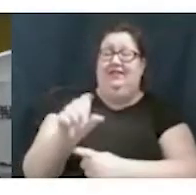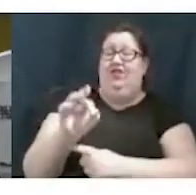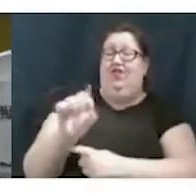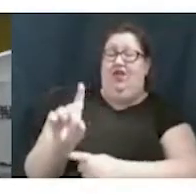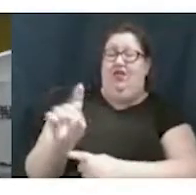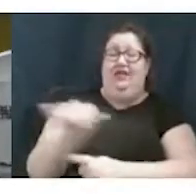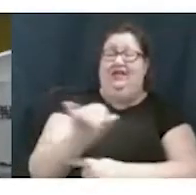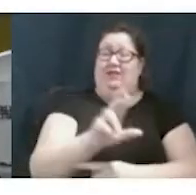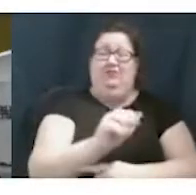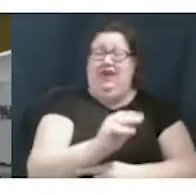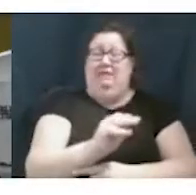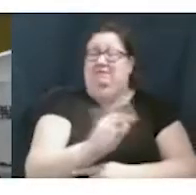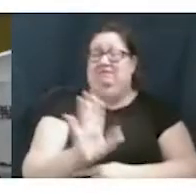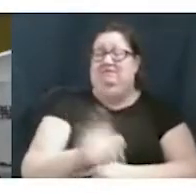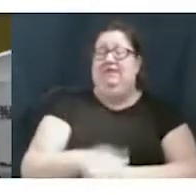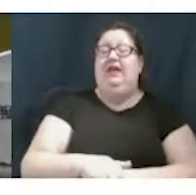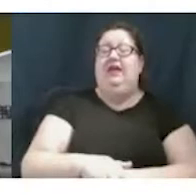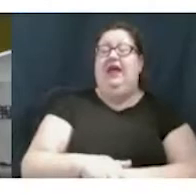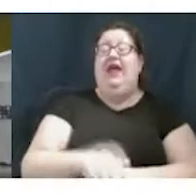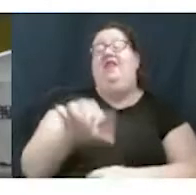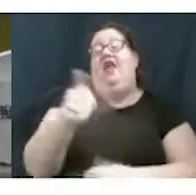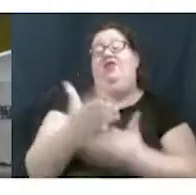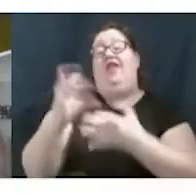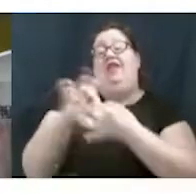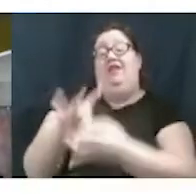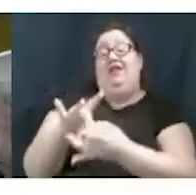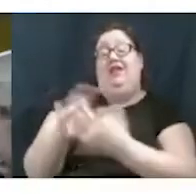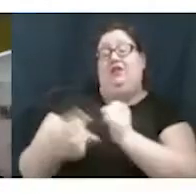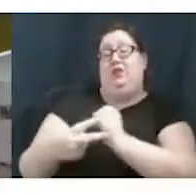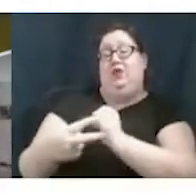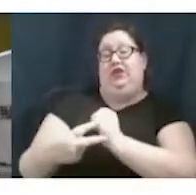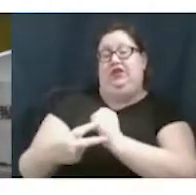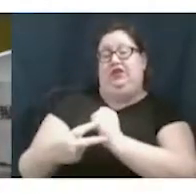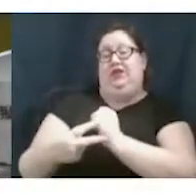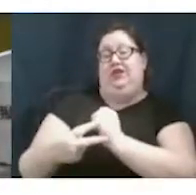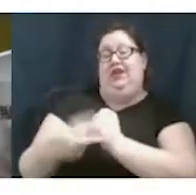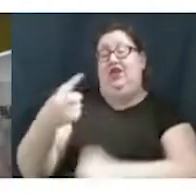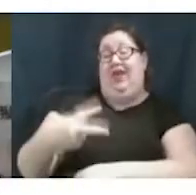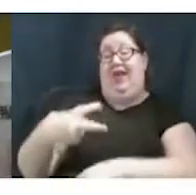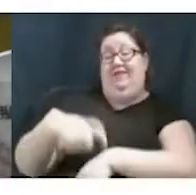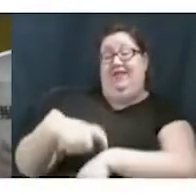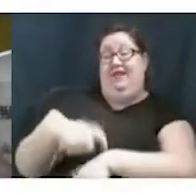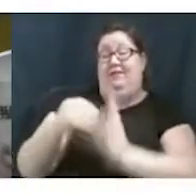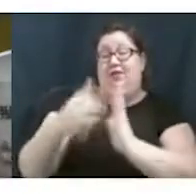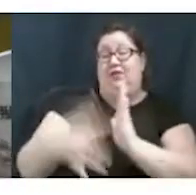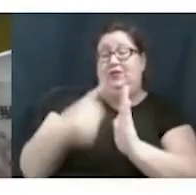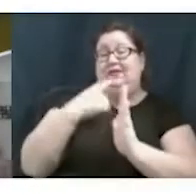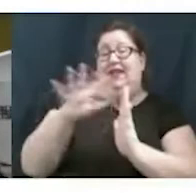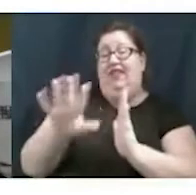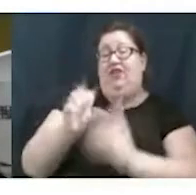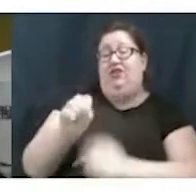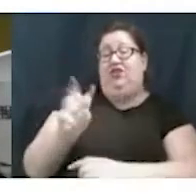And then the other thing with that is the storage. So half of the times the students tell me their software is crashing.